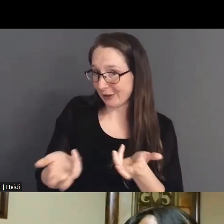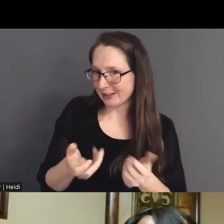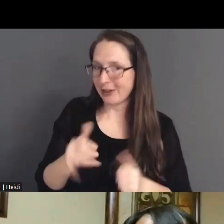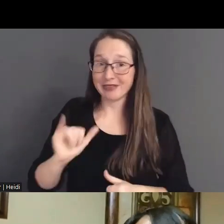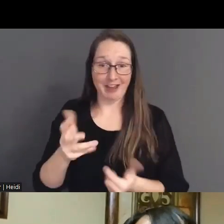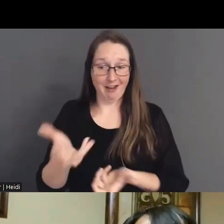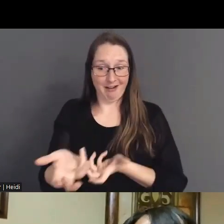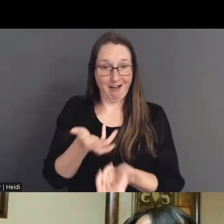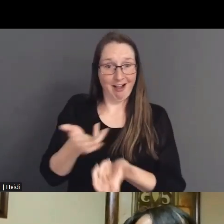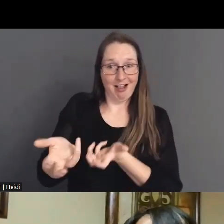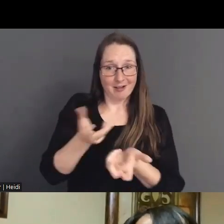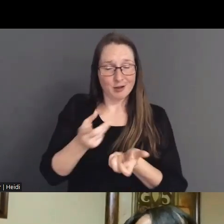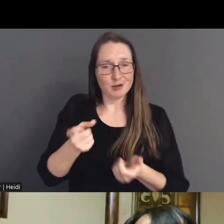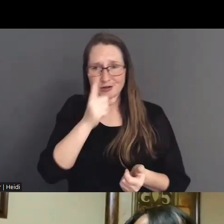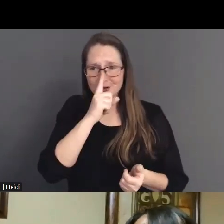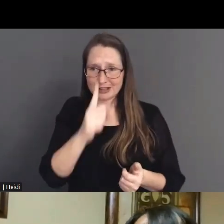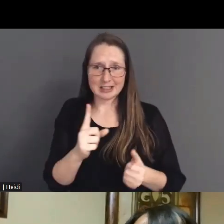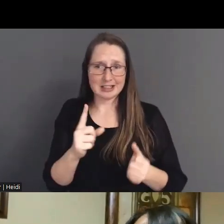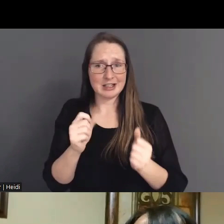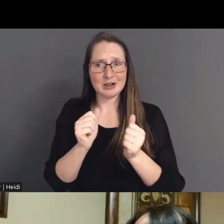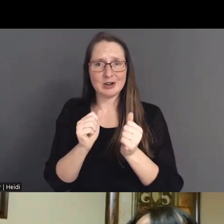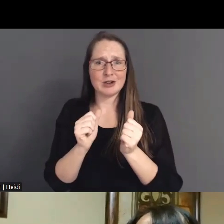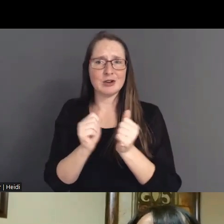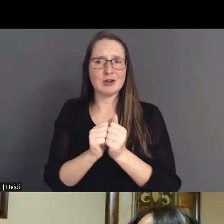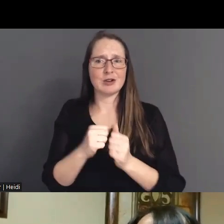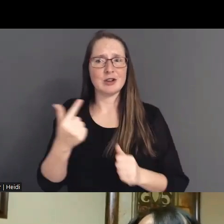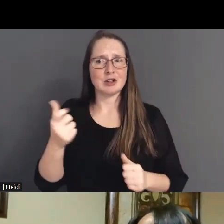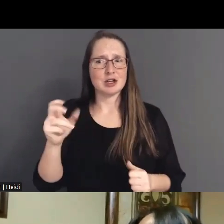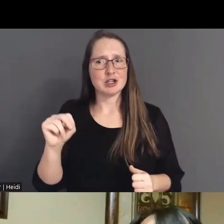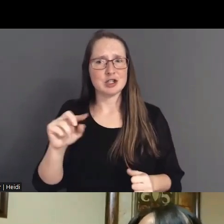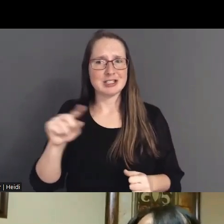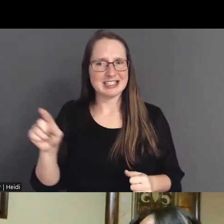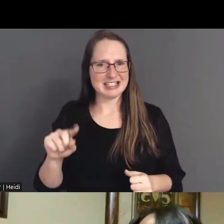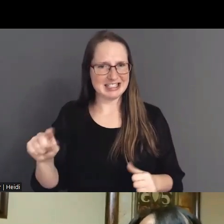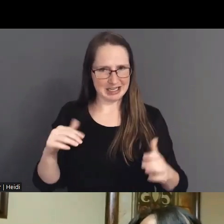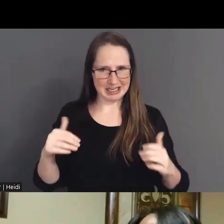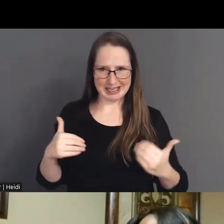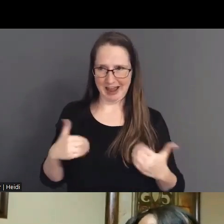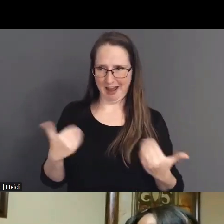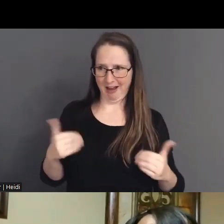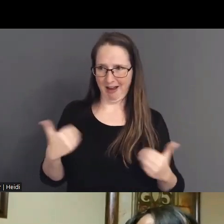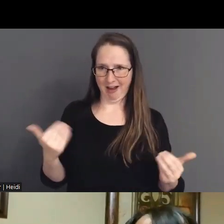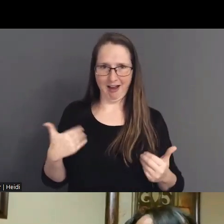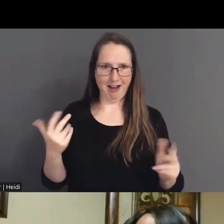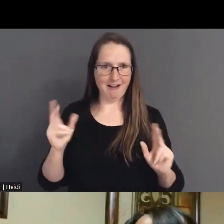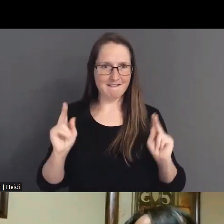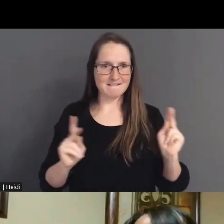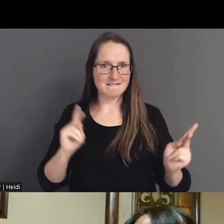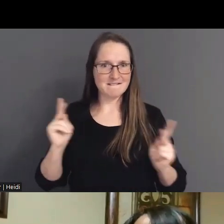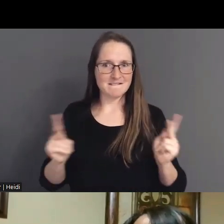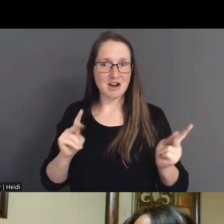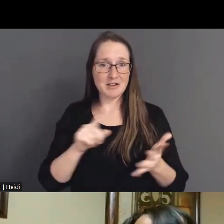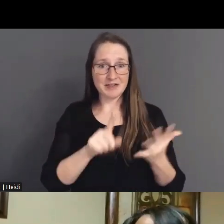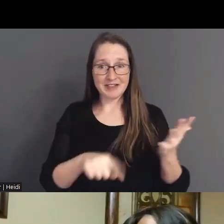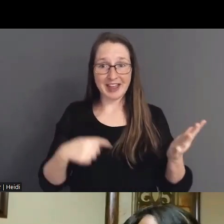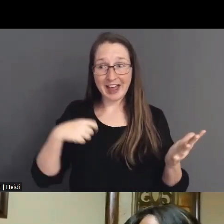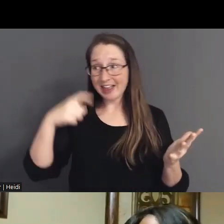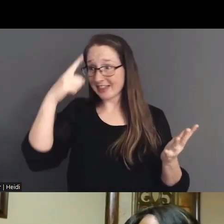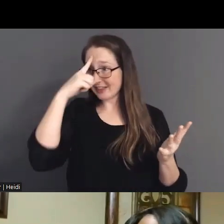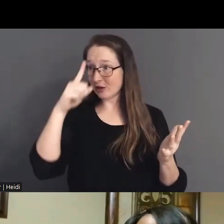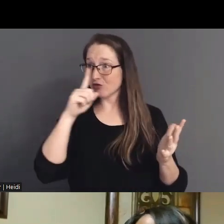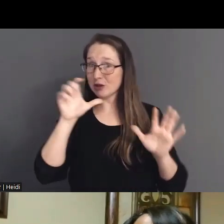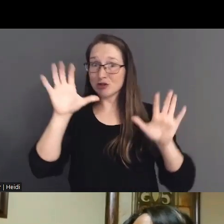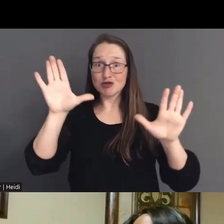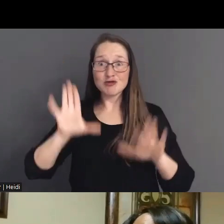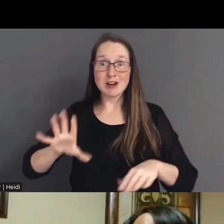conversation has been with the Gen Z, these very young folks that I think are great